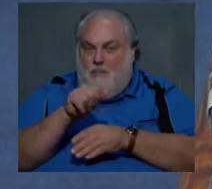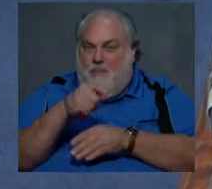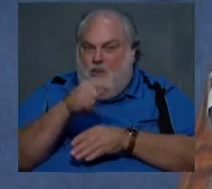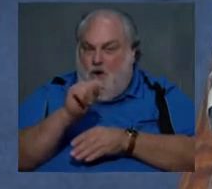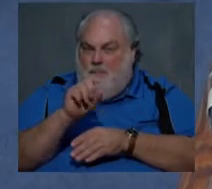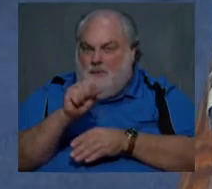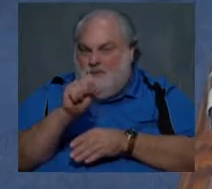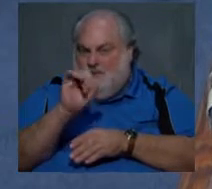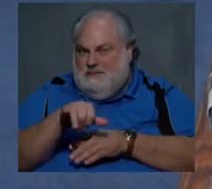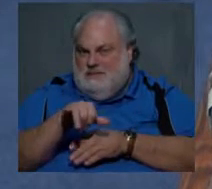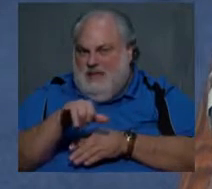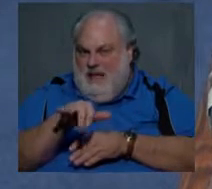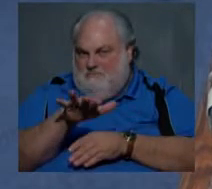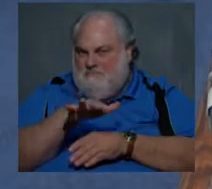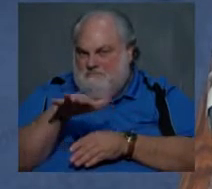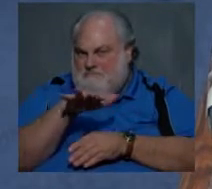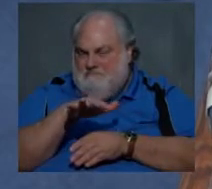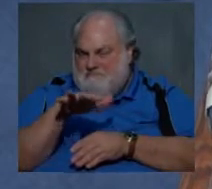apartment.